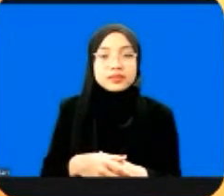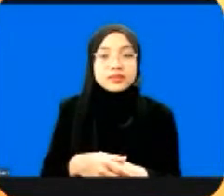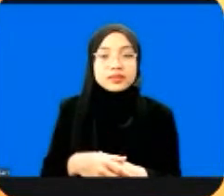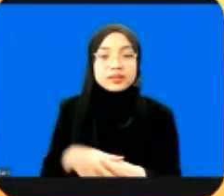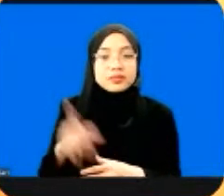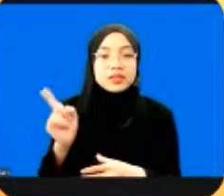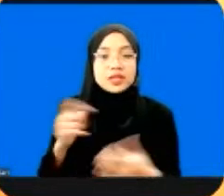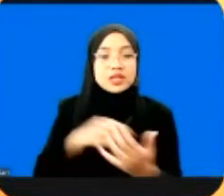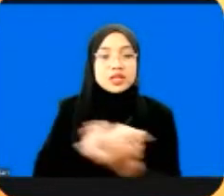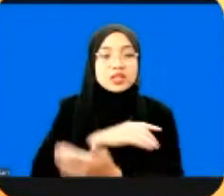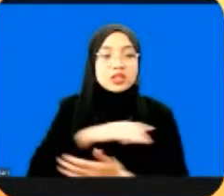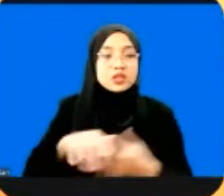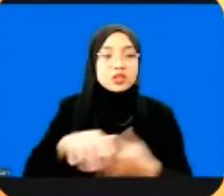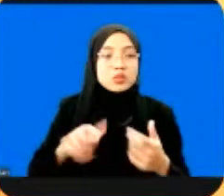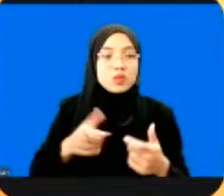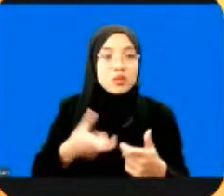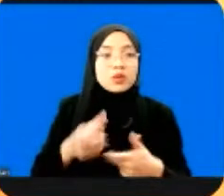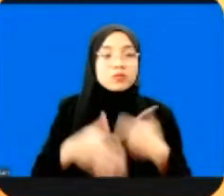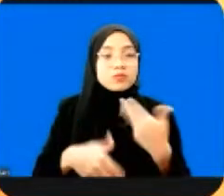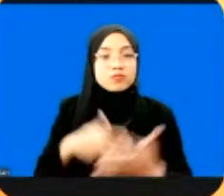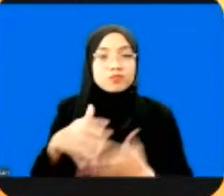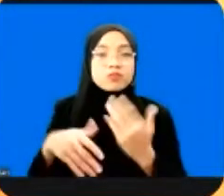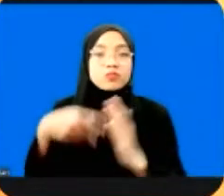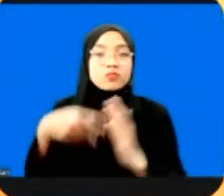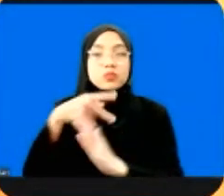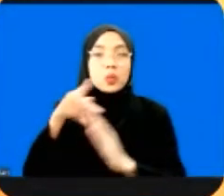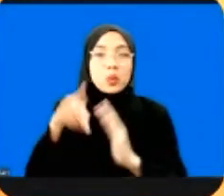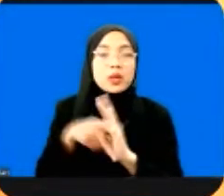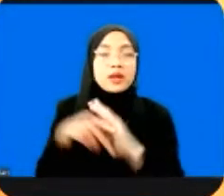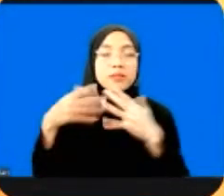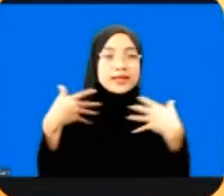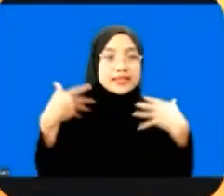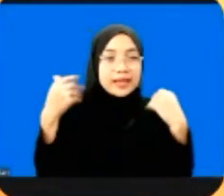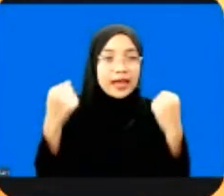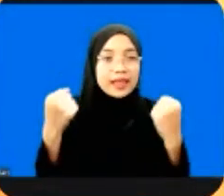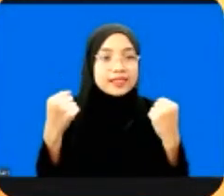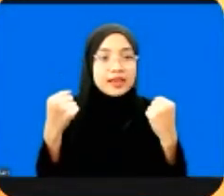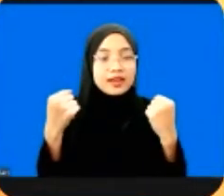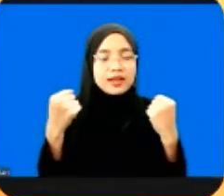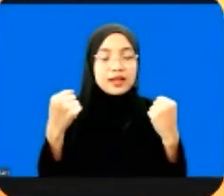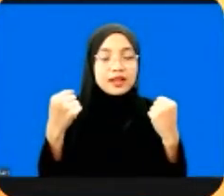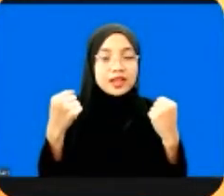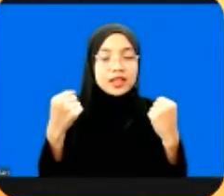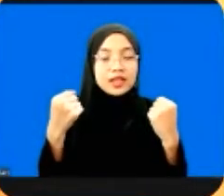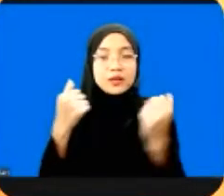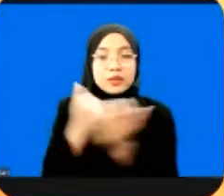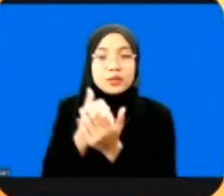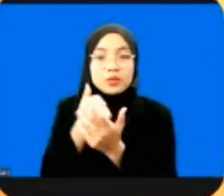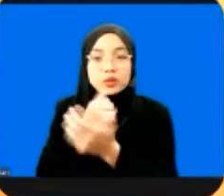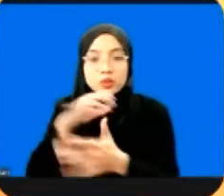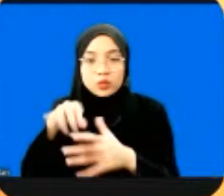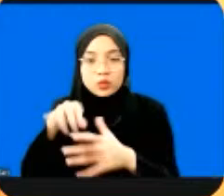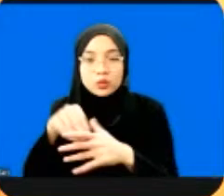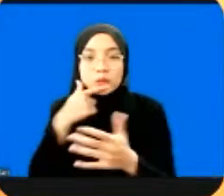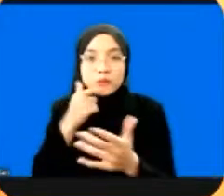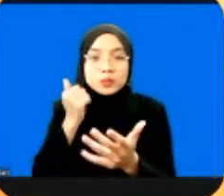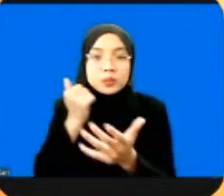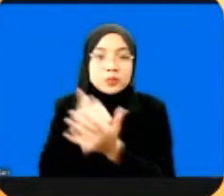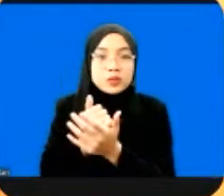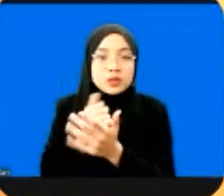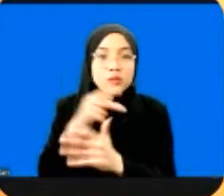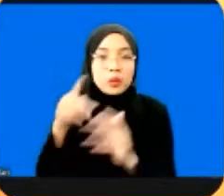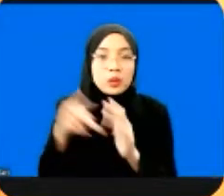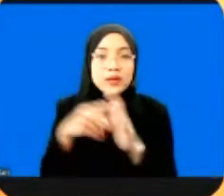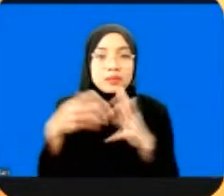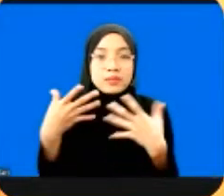program like immunization is considered as a government program, so it will benefit to the incumbent, but not necessarily